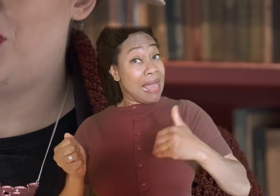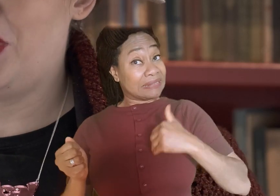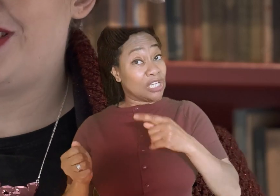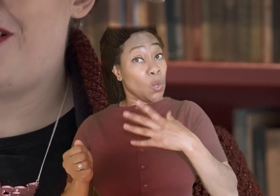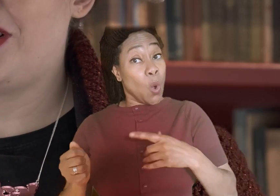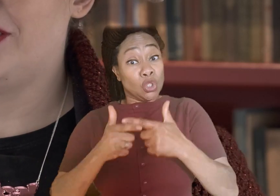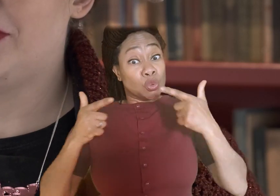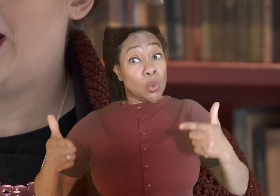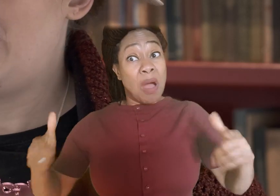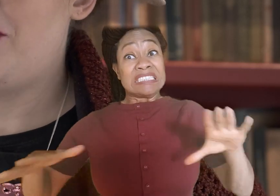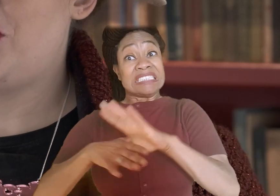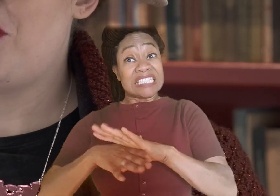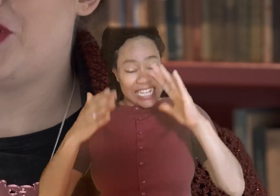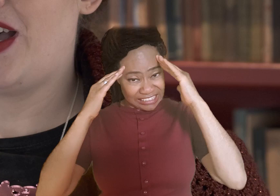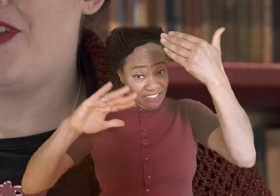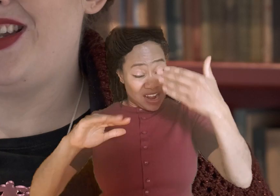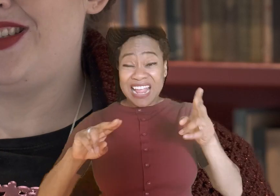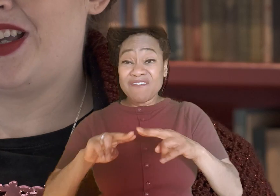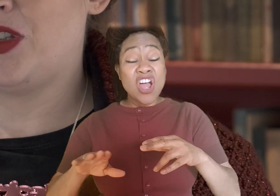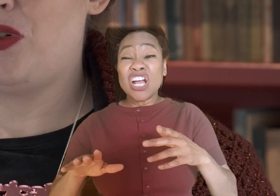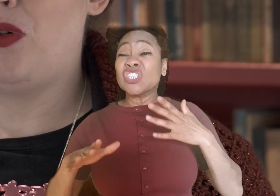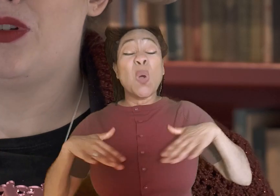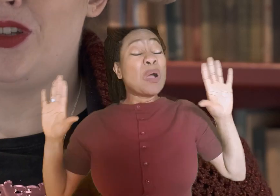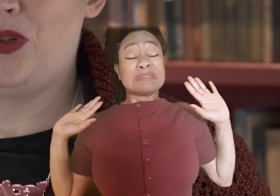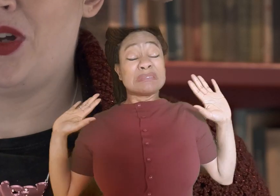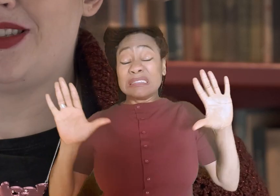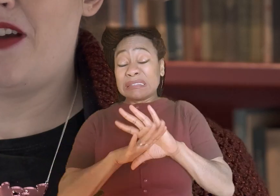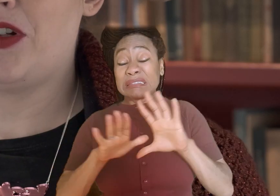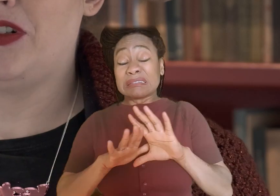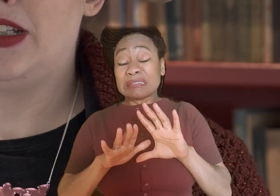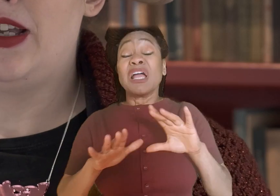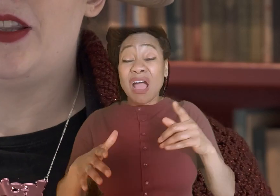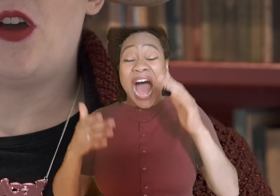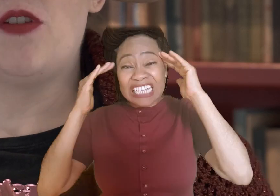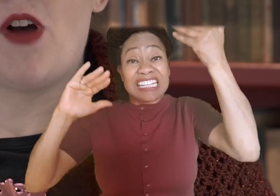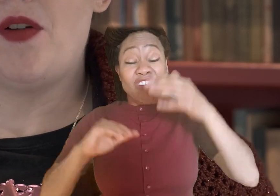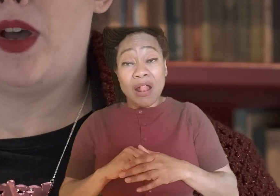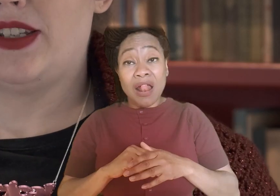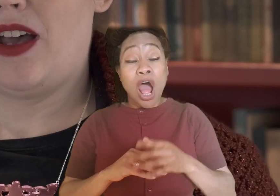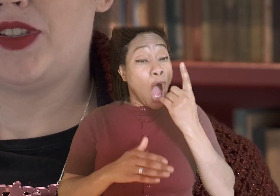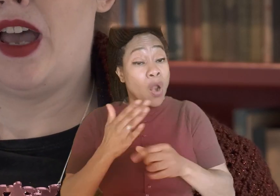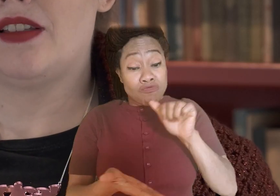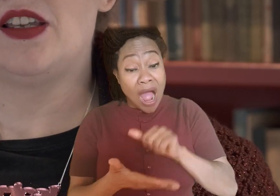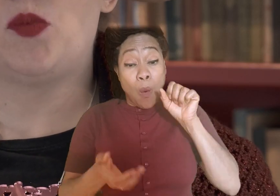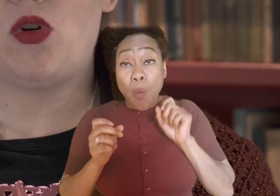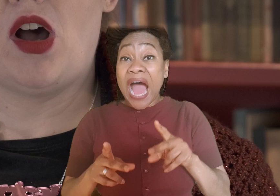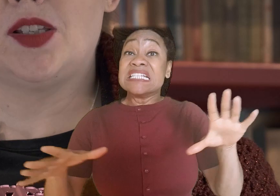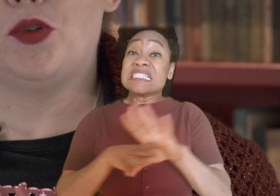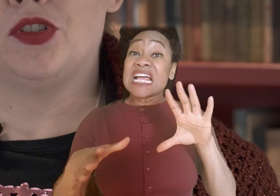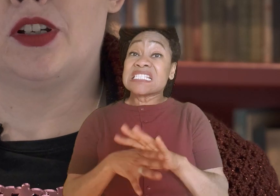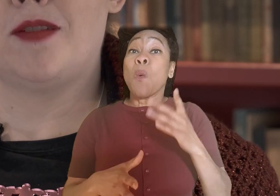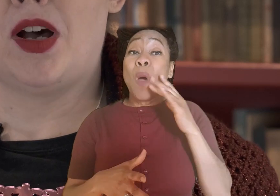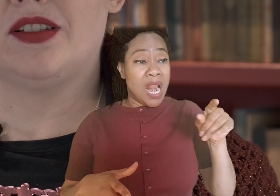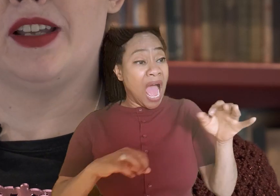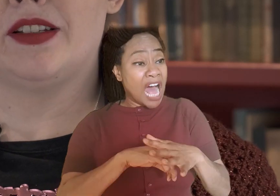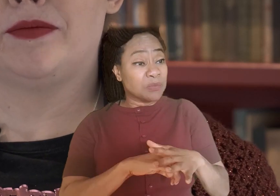sex, you're hysterical. If you don't want to have any sex at all, you're hysterical. The only right way to have sex is when your